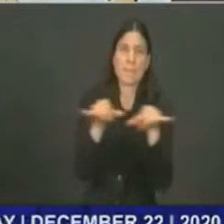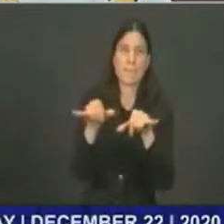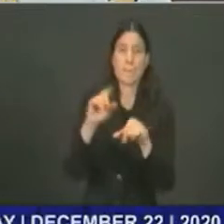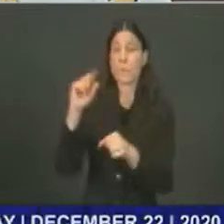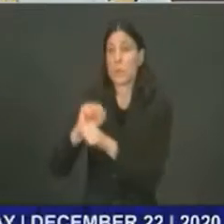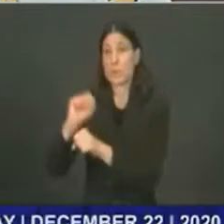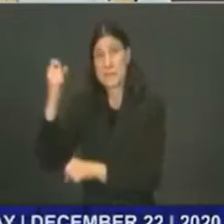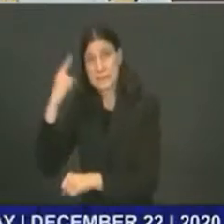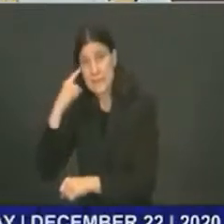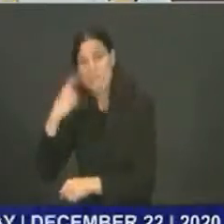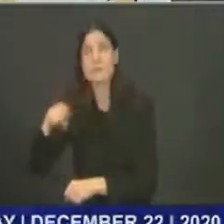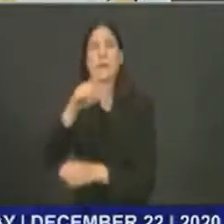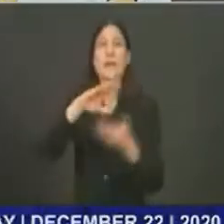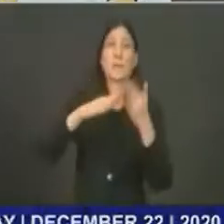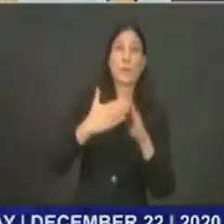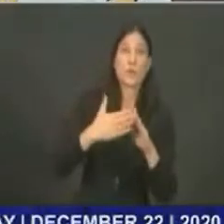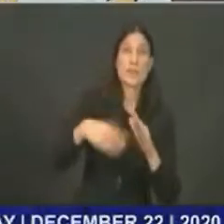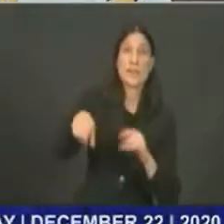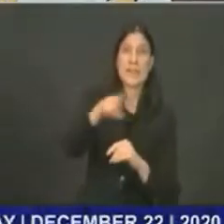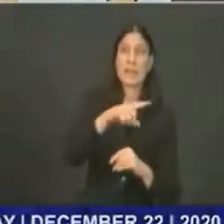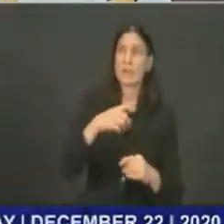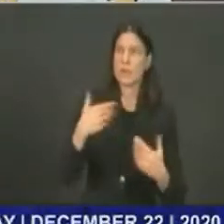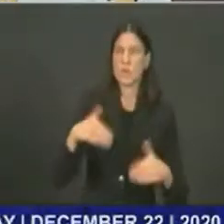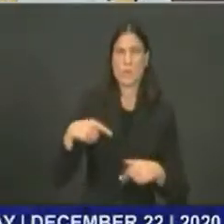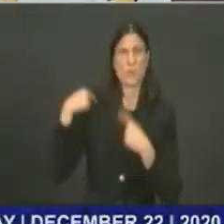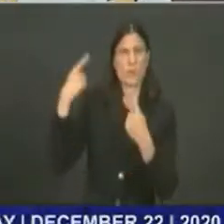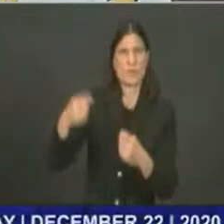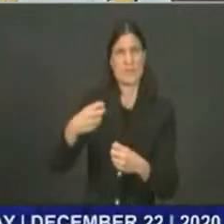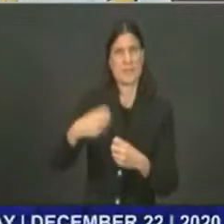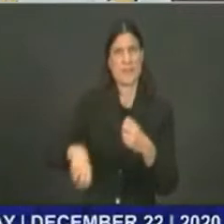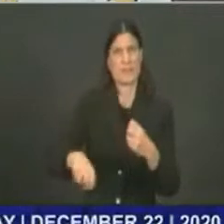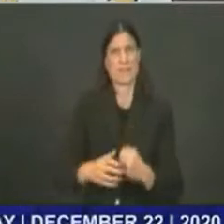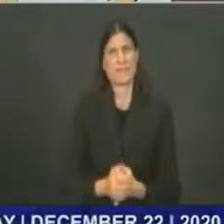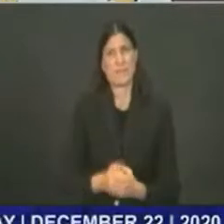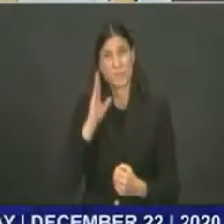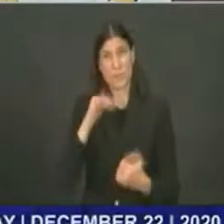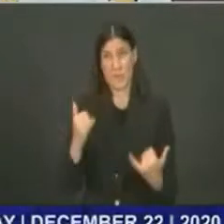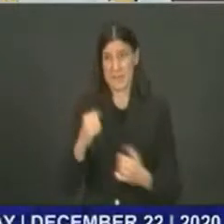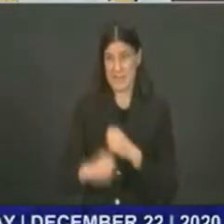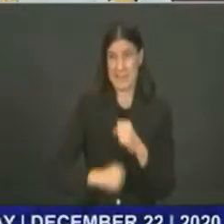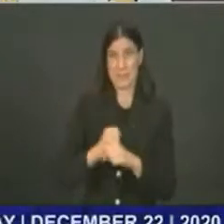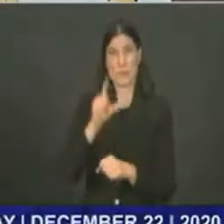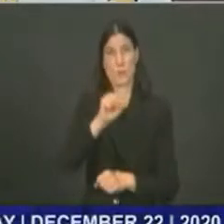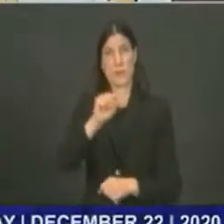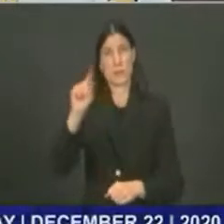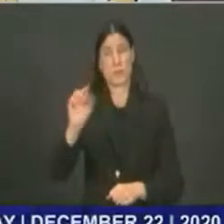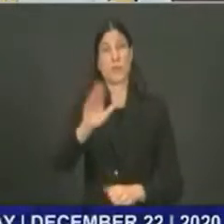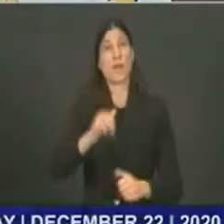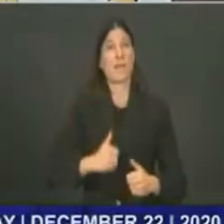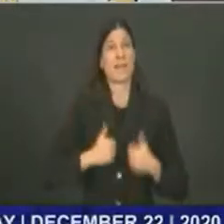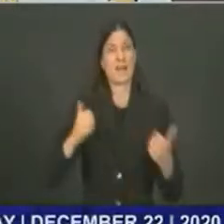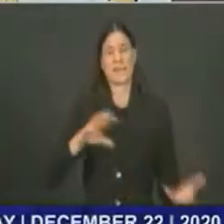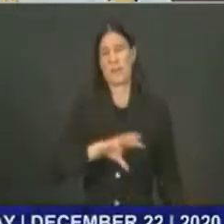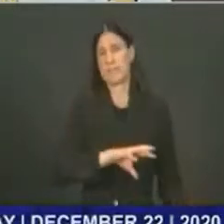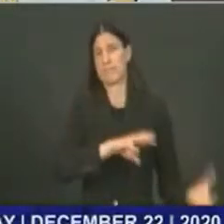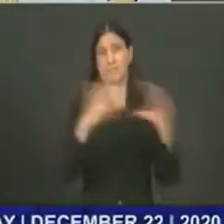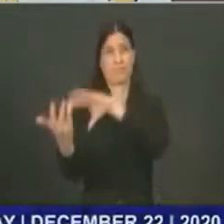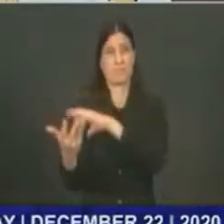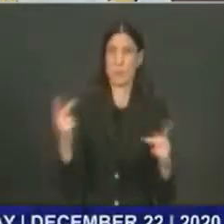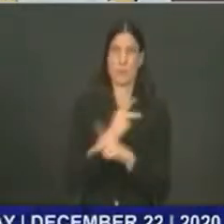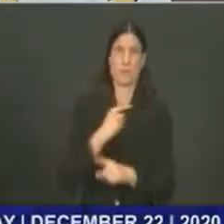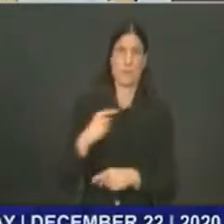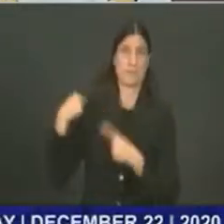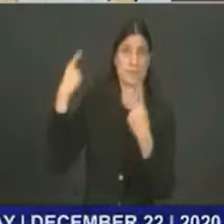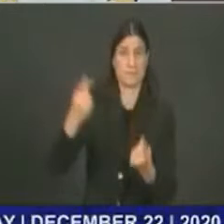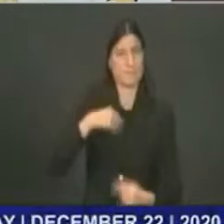an understatement. For many of you, it's been the most challenging year of your life. I want to echo what has been stated